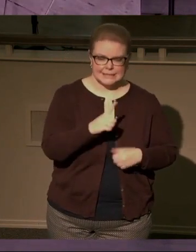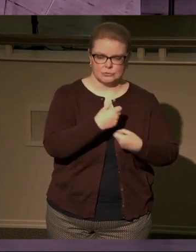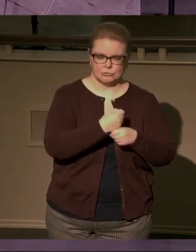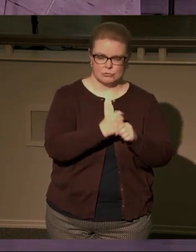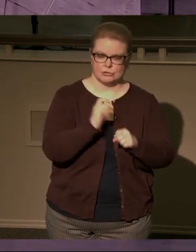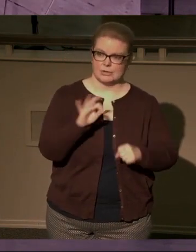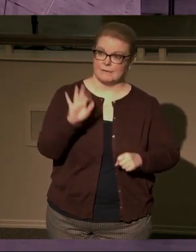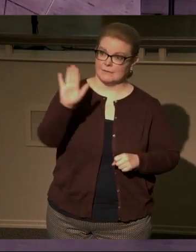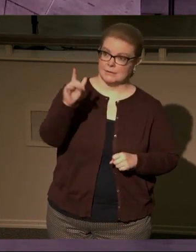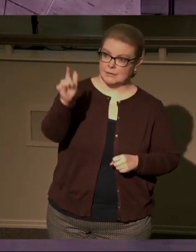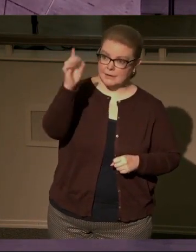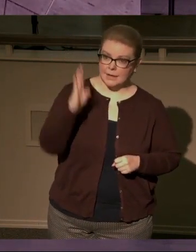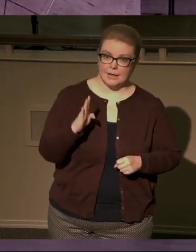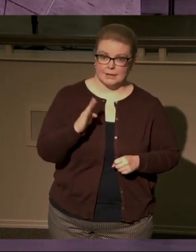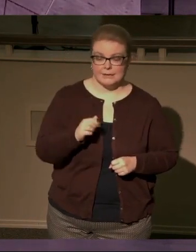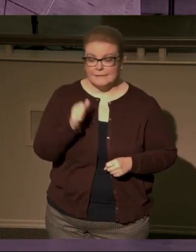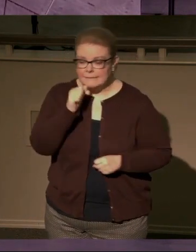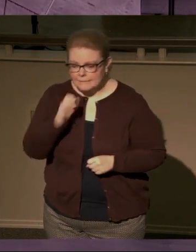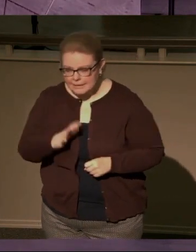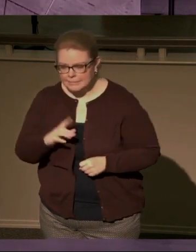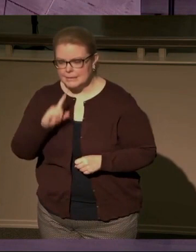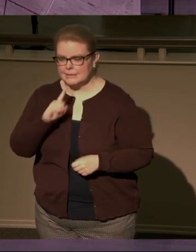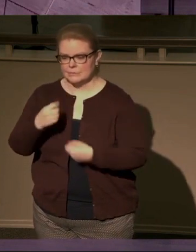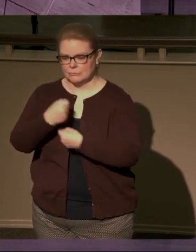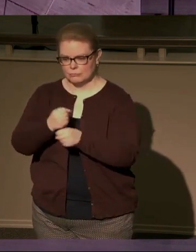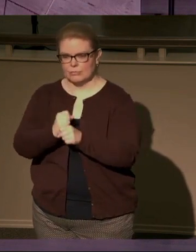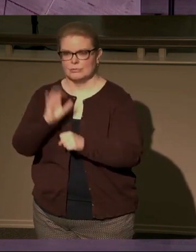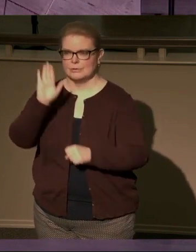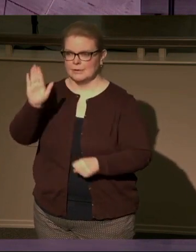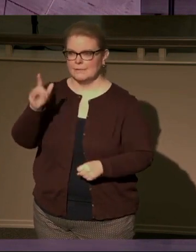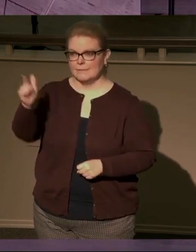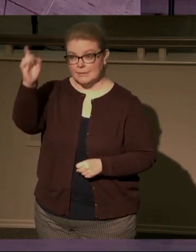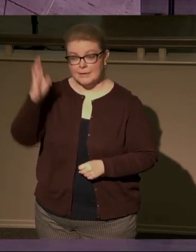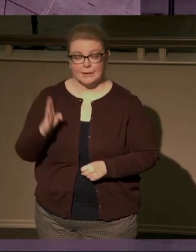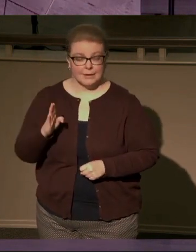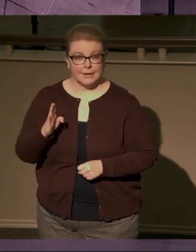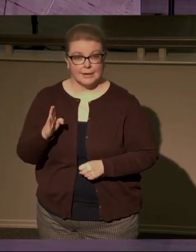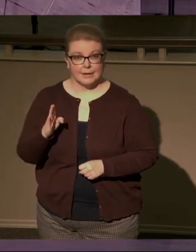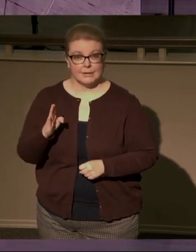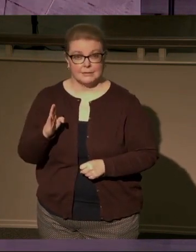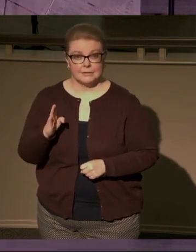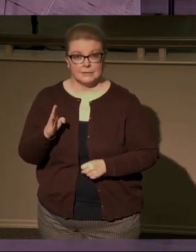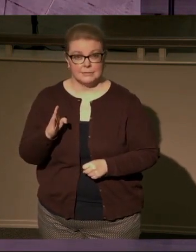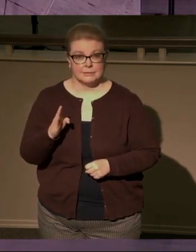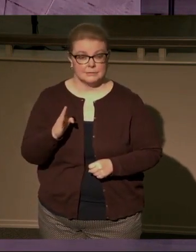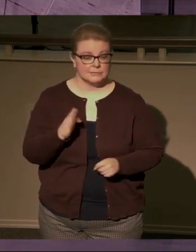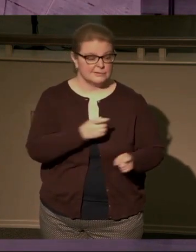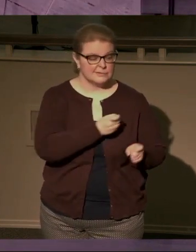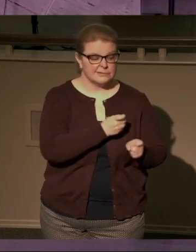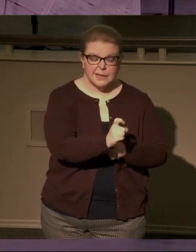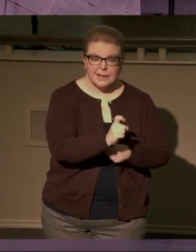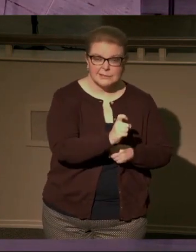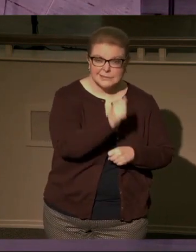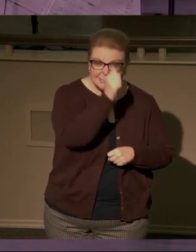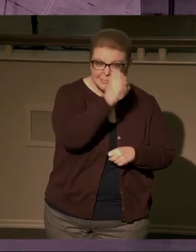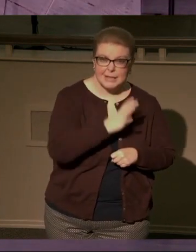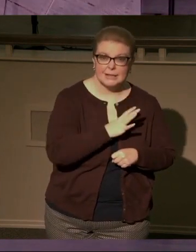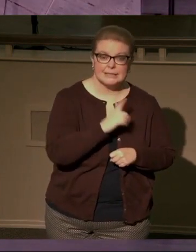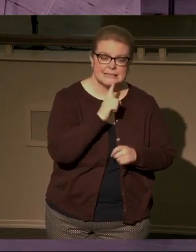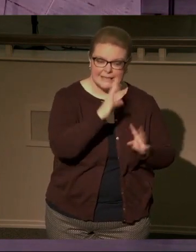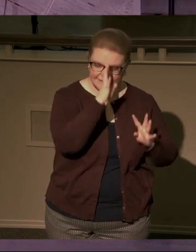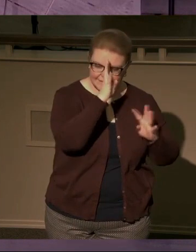God. And femininity is a creation of God. Toxic masculinity is an invention